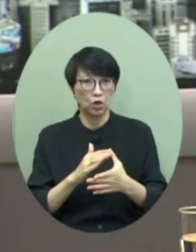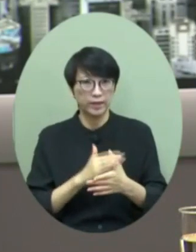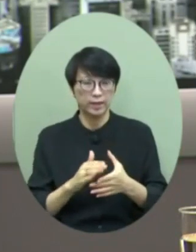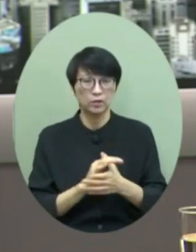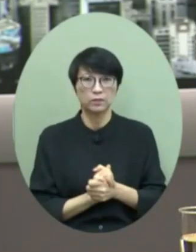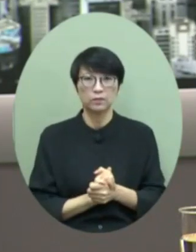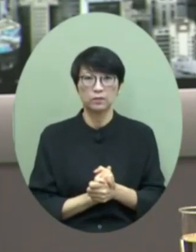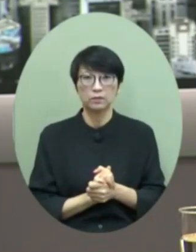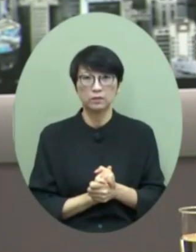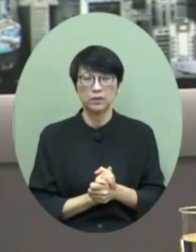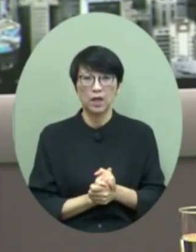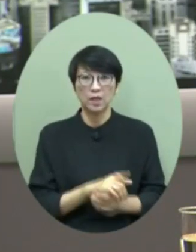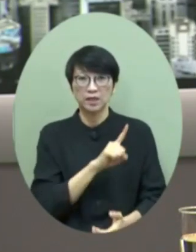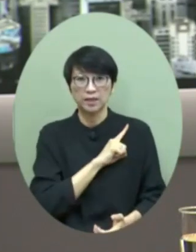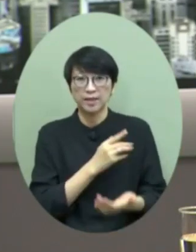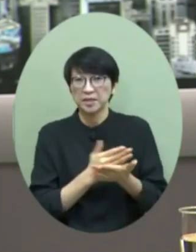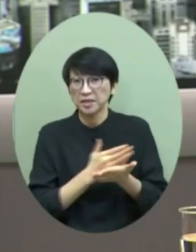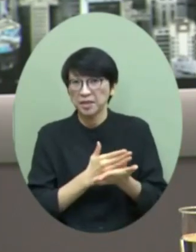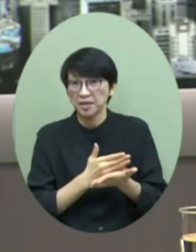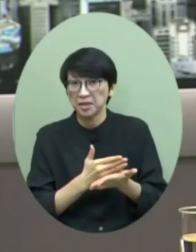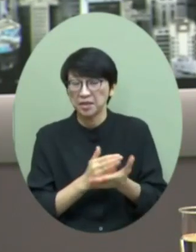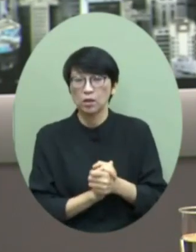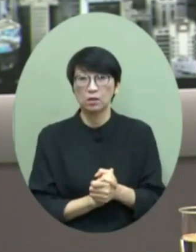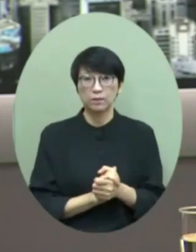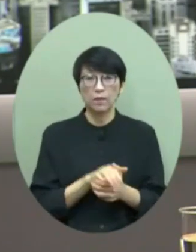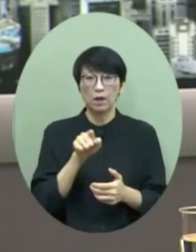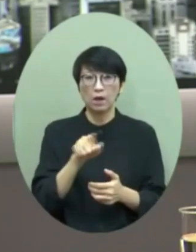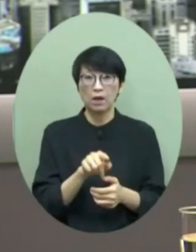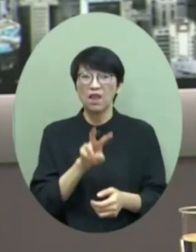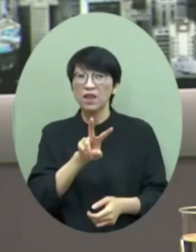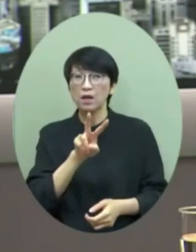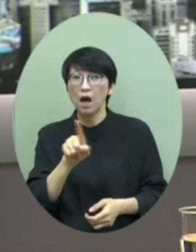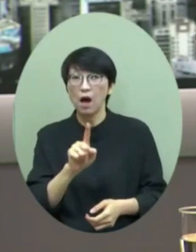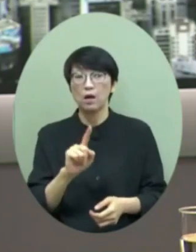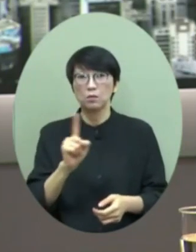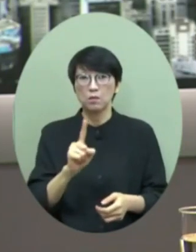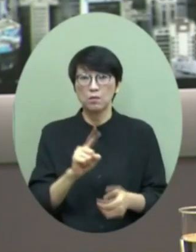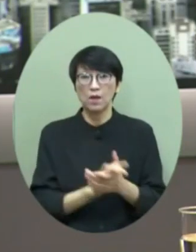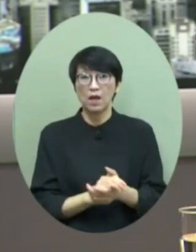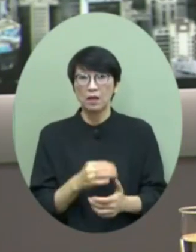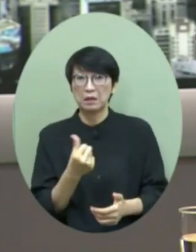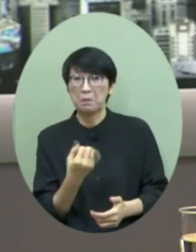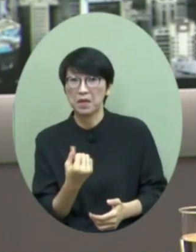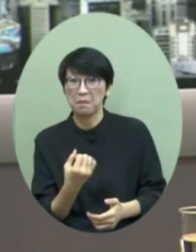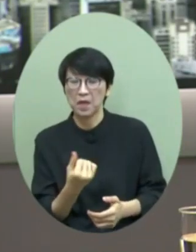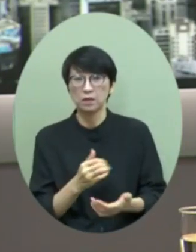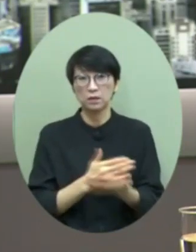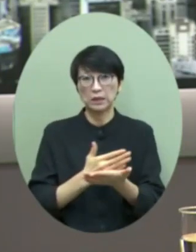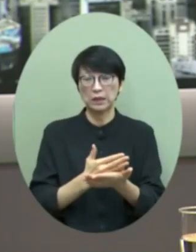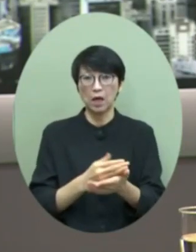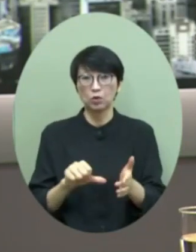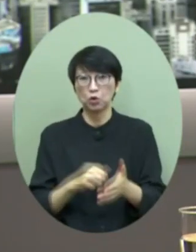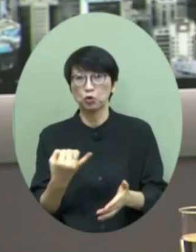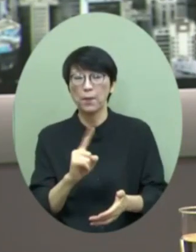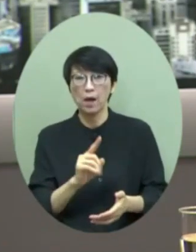are the primary offenders, the maximum penalty is life imprisonment. So please do not try to test our bottom